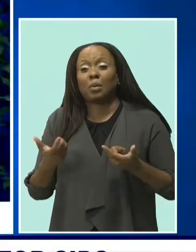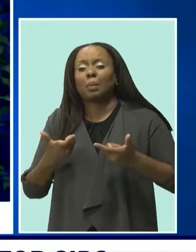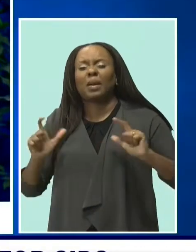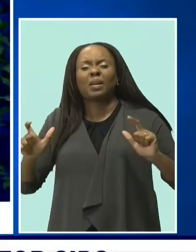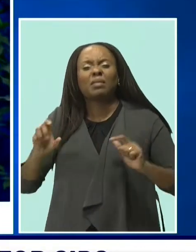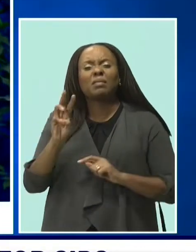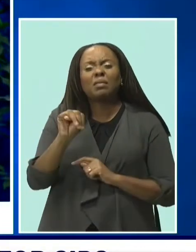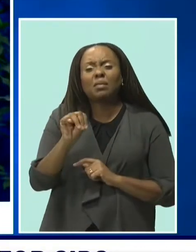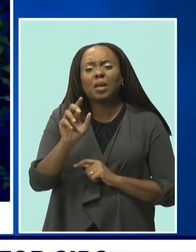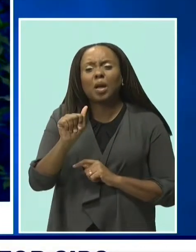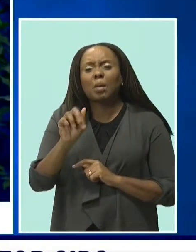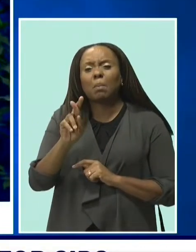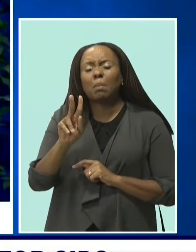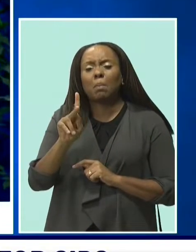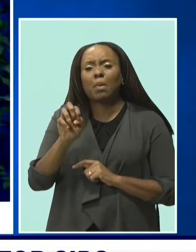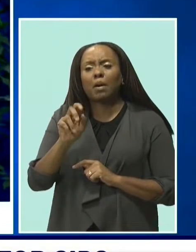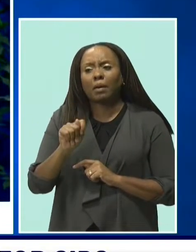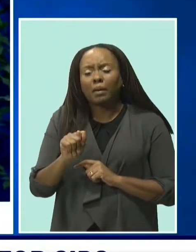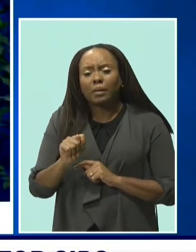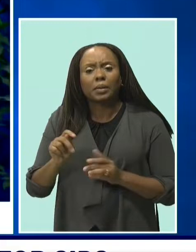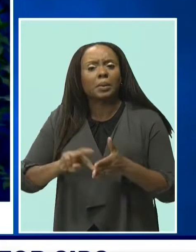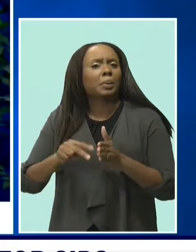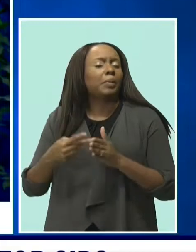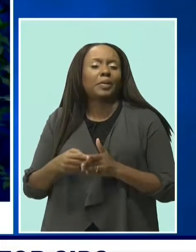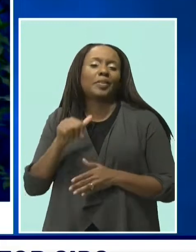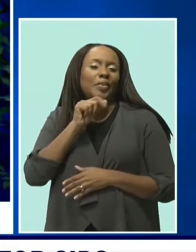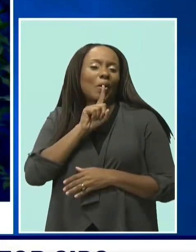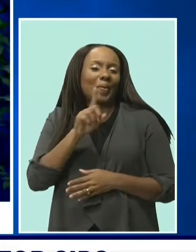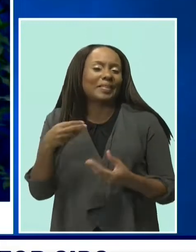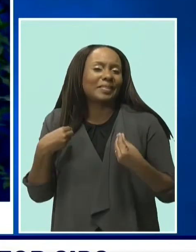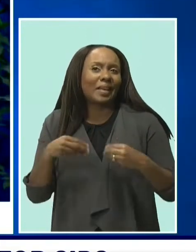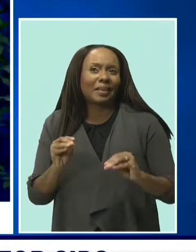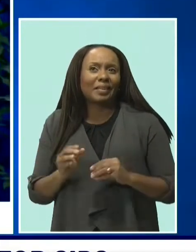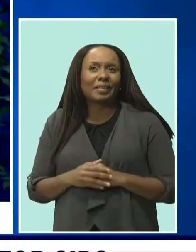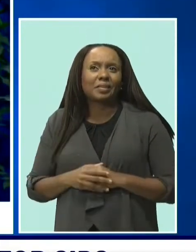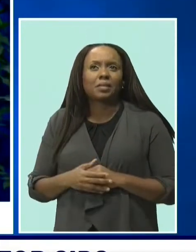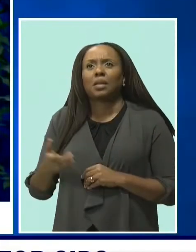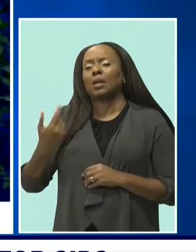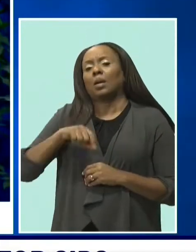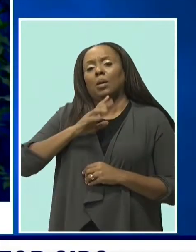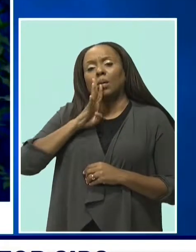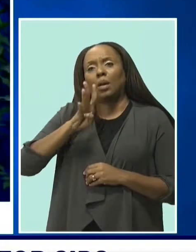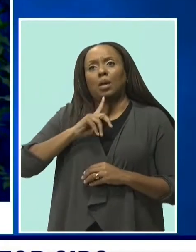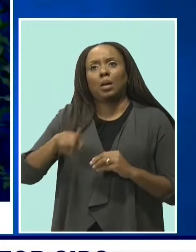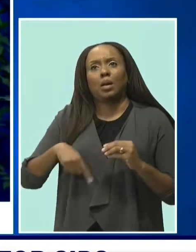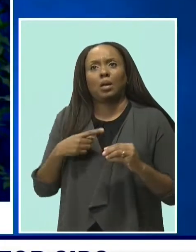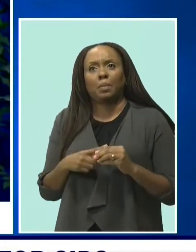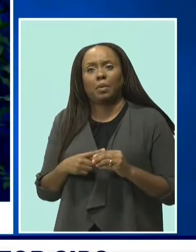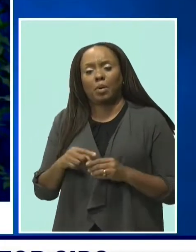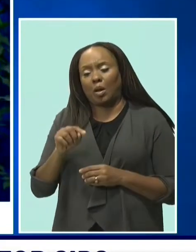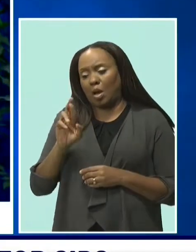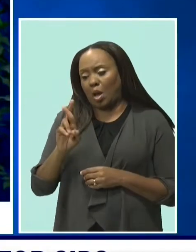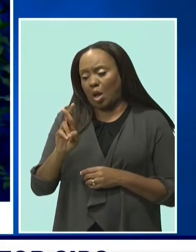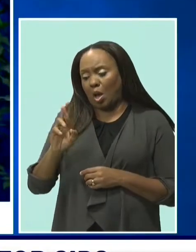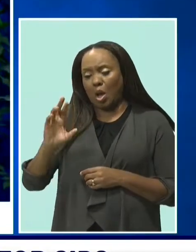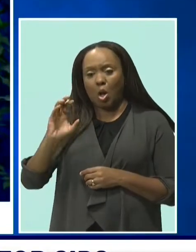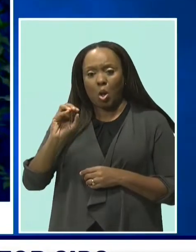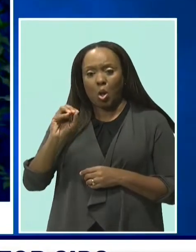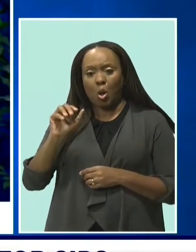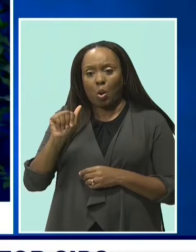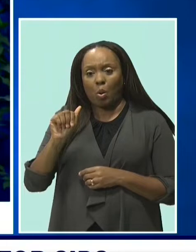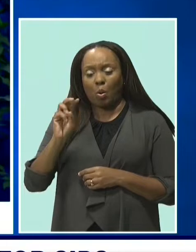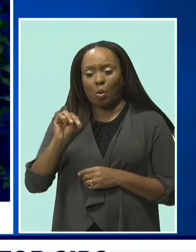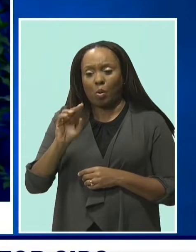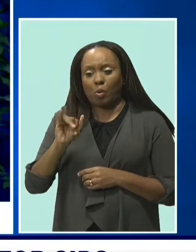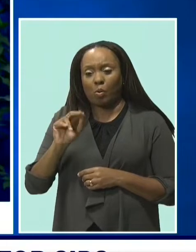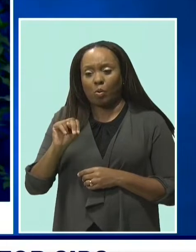all. And the question is, along with the single roaming rate that we've talked about for this CARICOM region to allow people to do